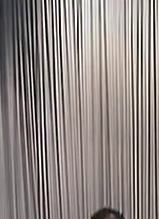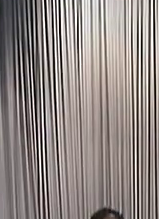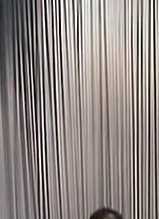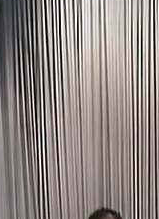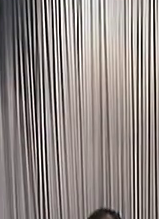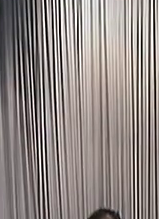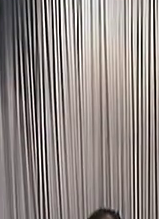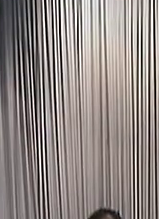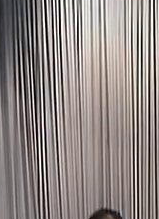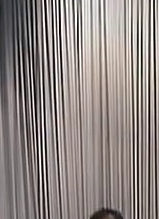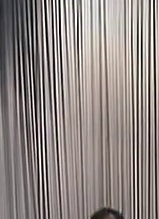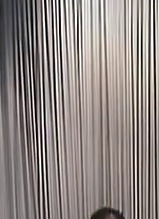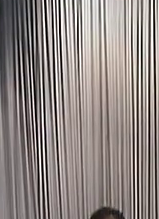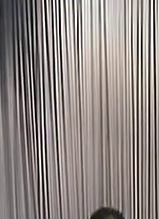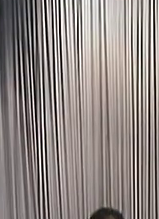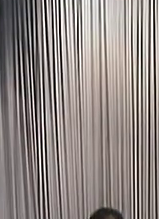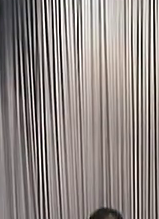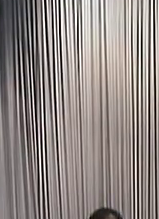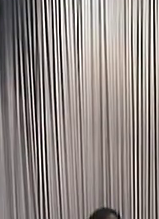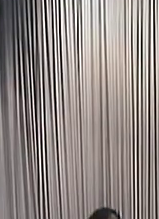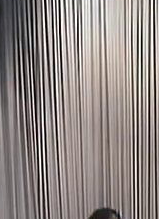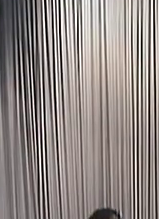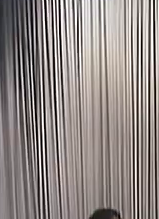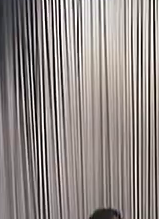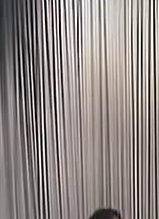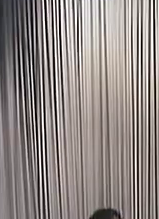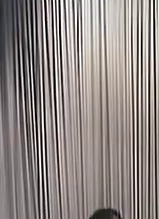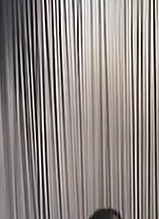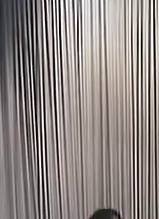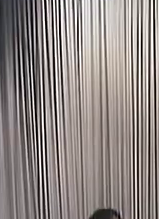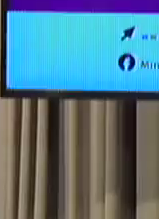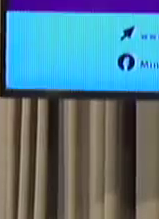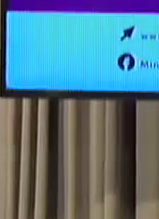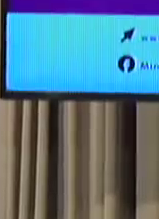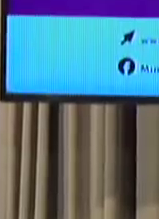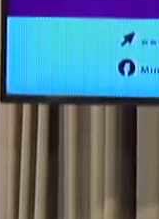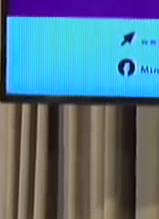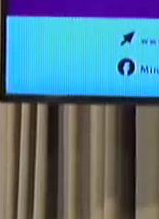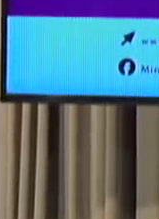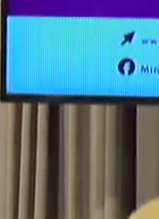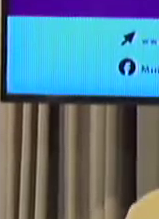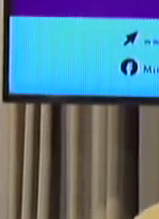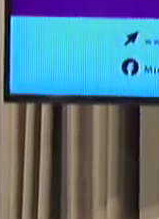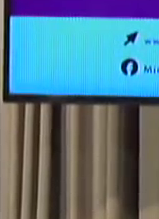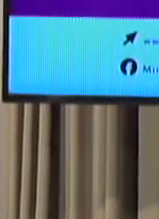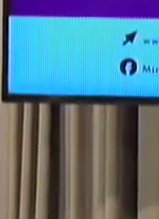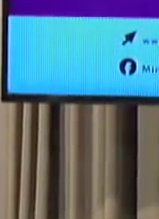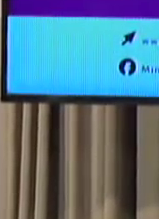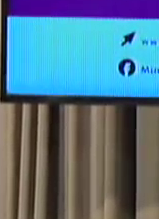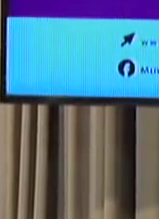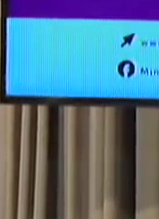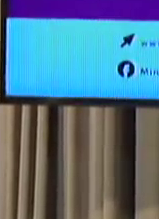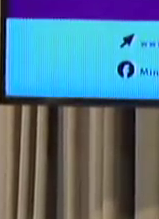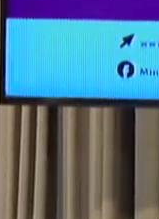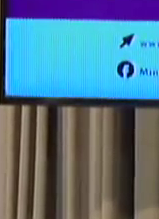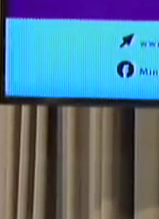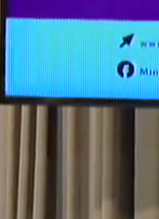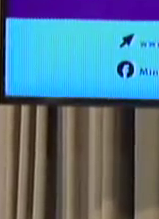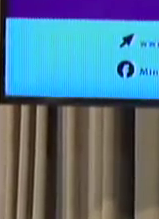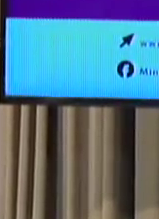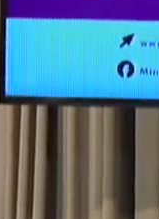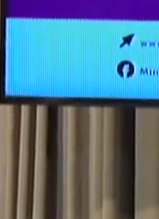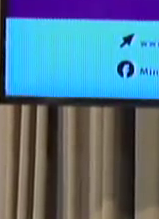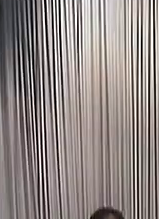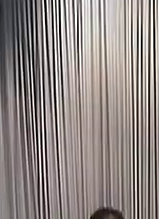update on COVID-19 in Trinidad and Tobago. Thank you, Minister Cox. Good morning to Trinidad and Tobago. Good morning to the Chief